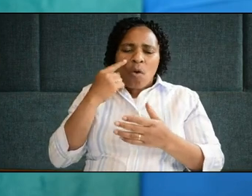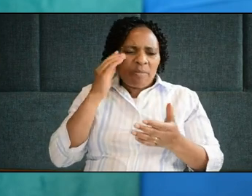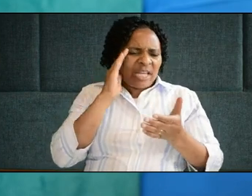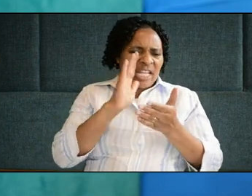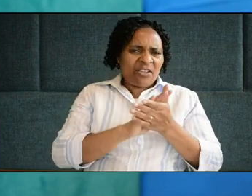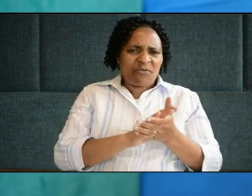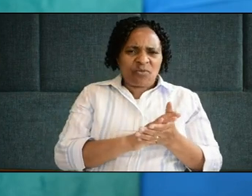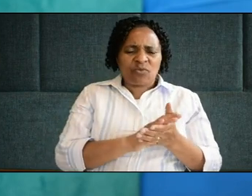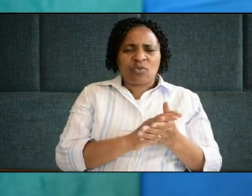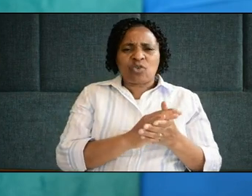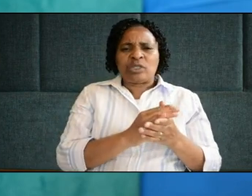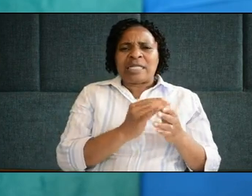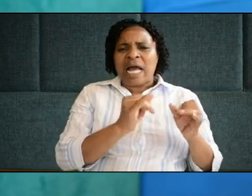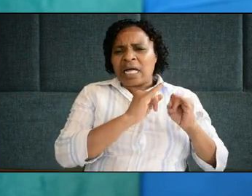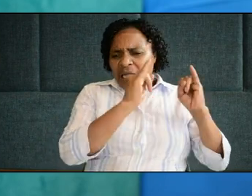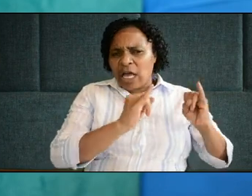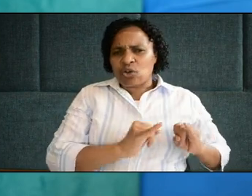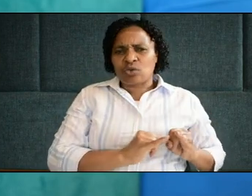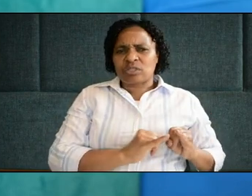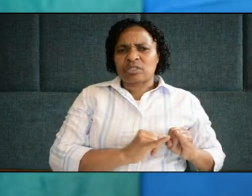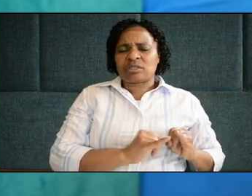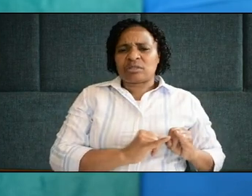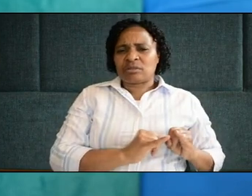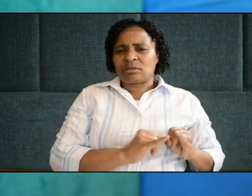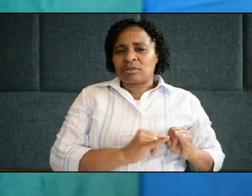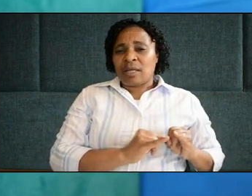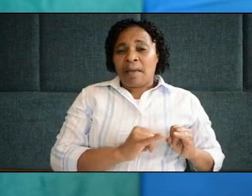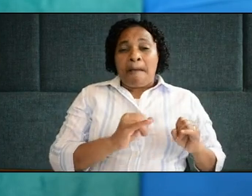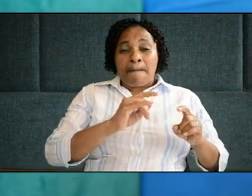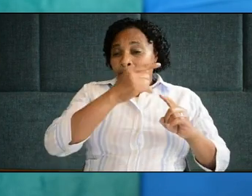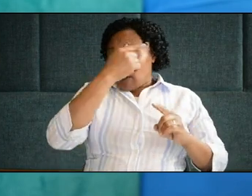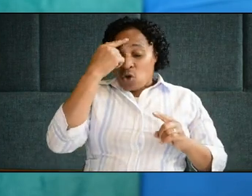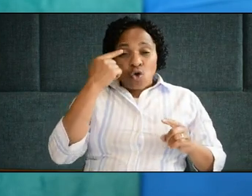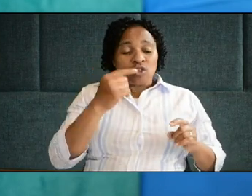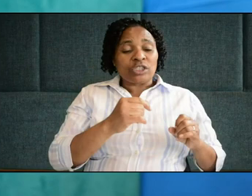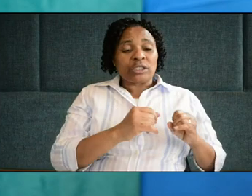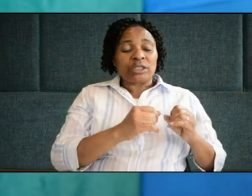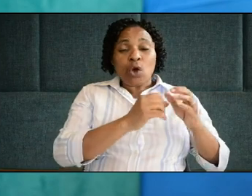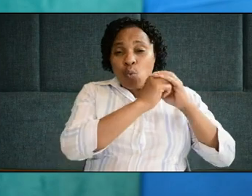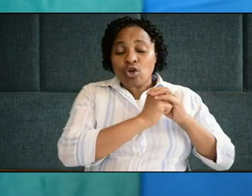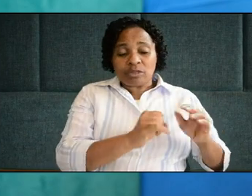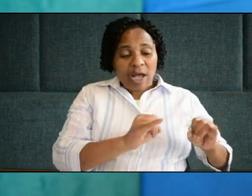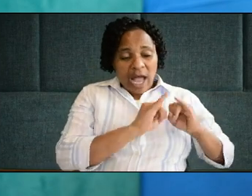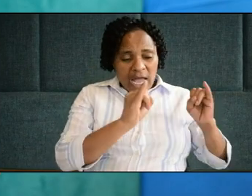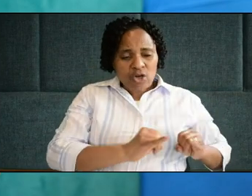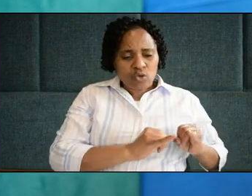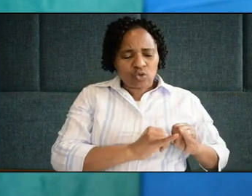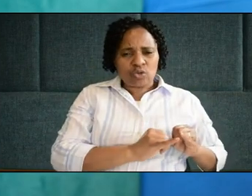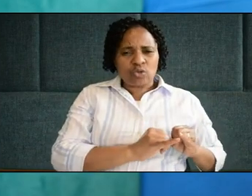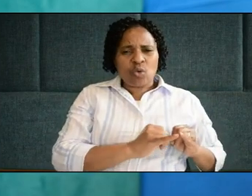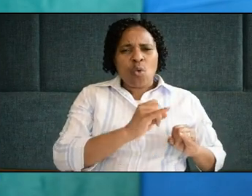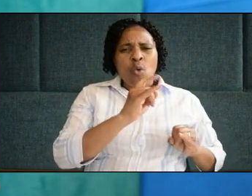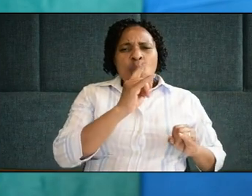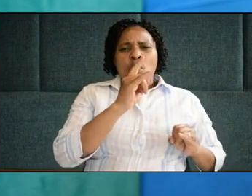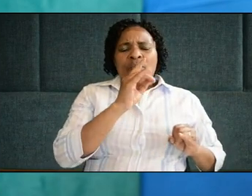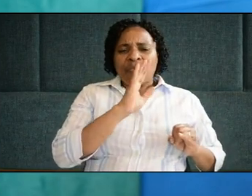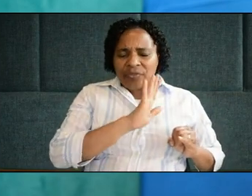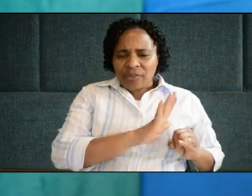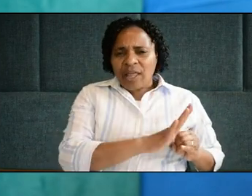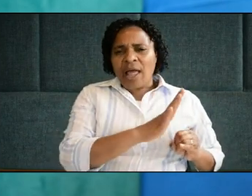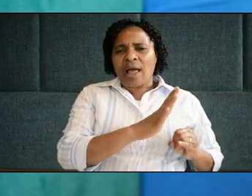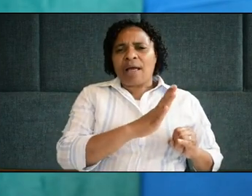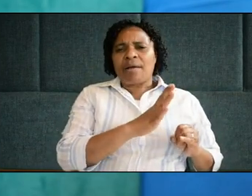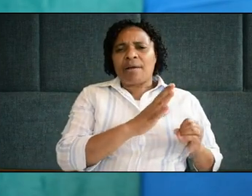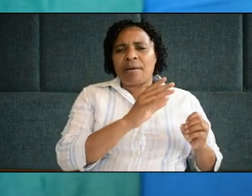the small g gods, because they worship idols once in a while. Like, they worship